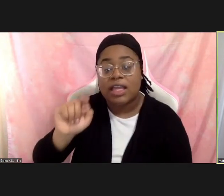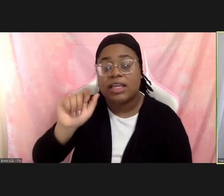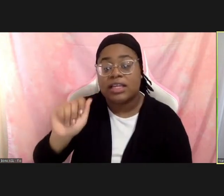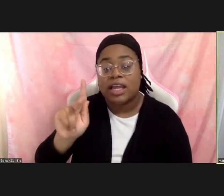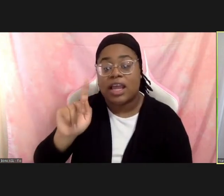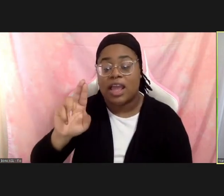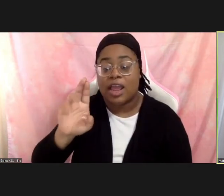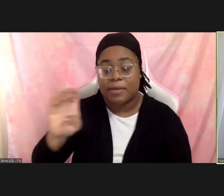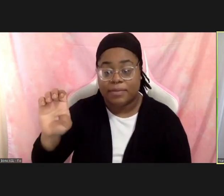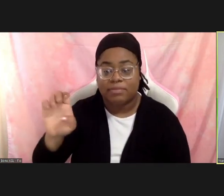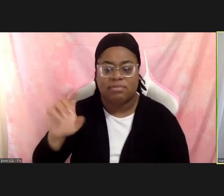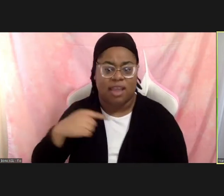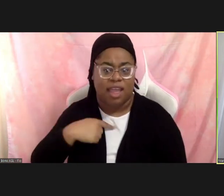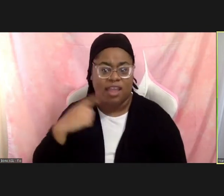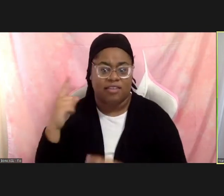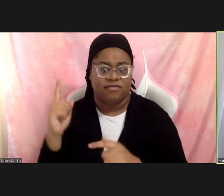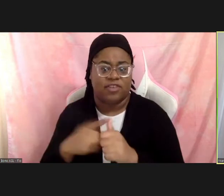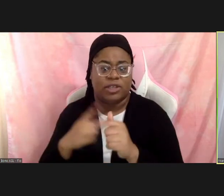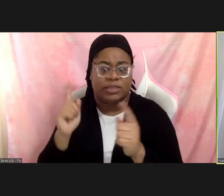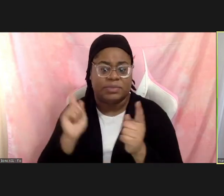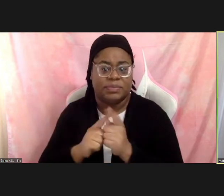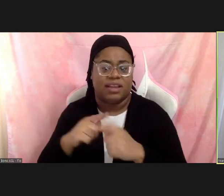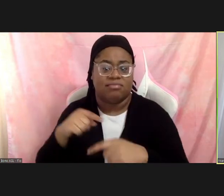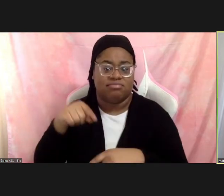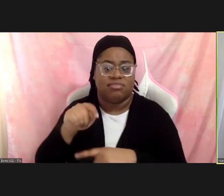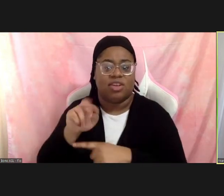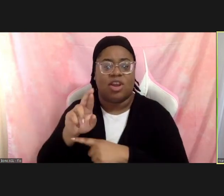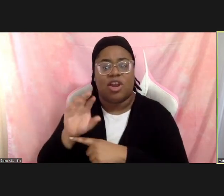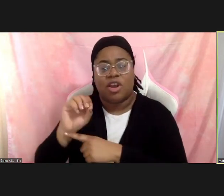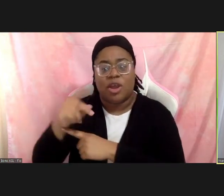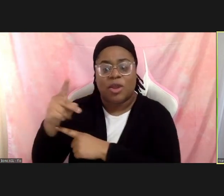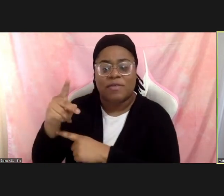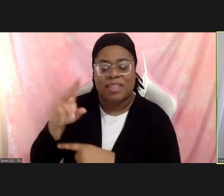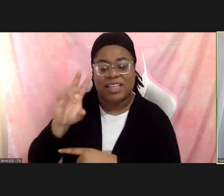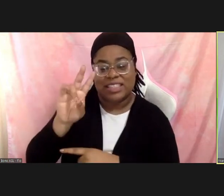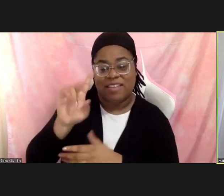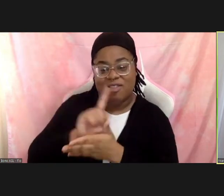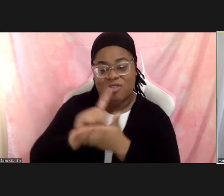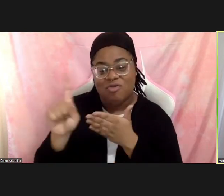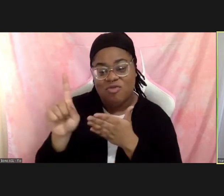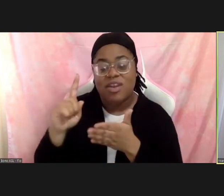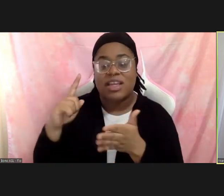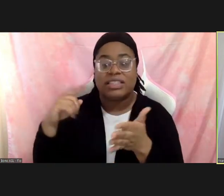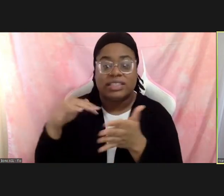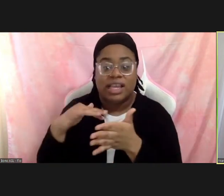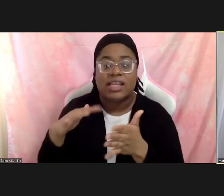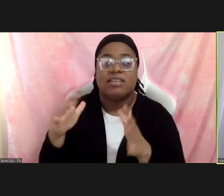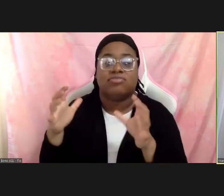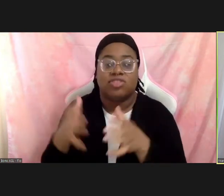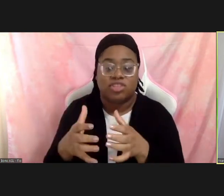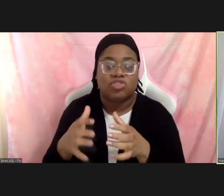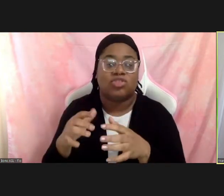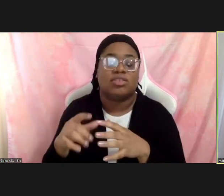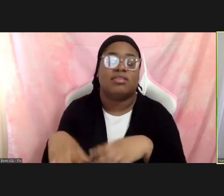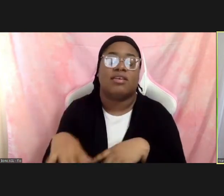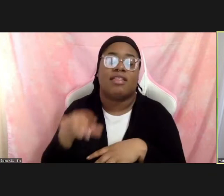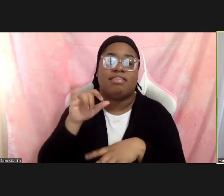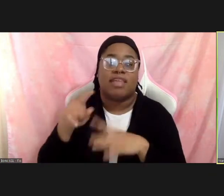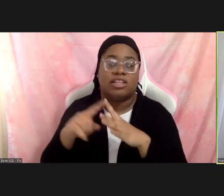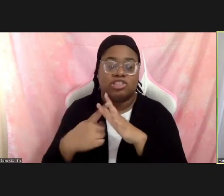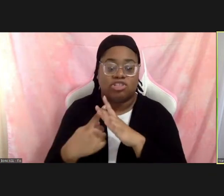met Clara during Art.Coop's 7-week learning series Study into Action that started in the fall